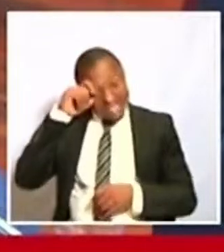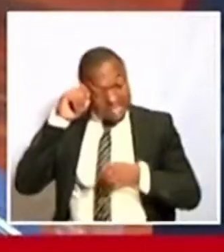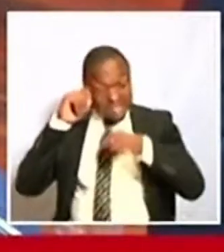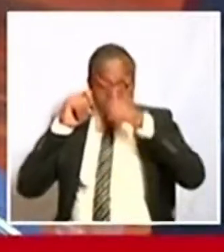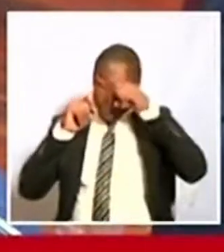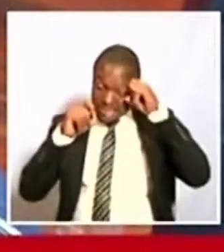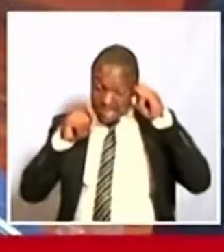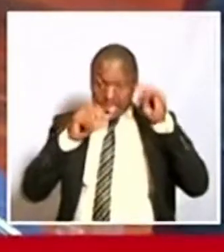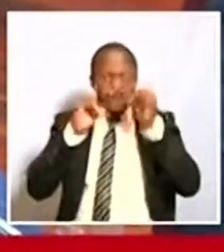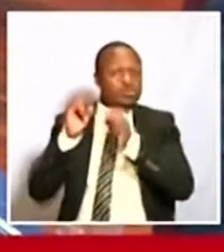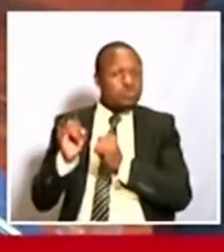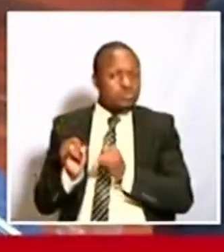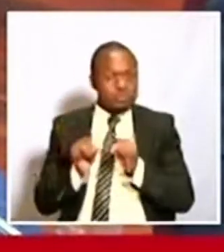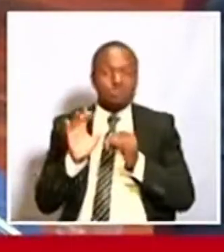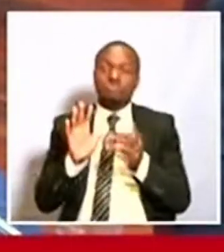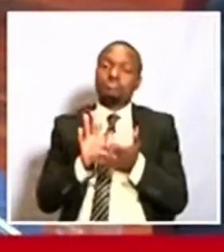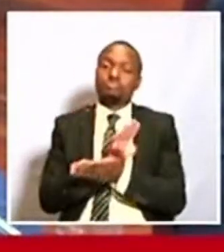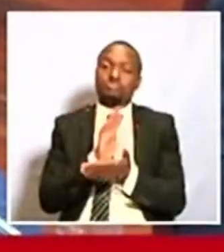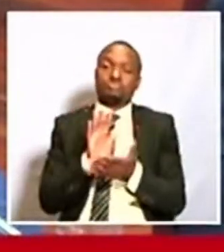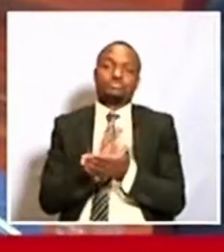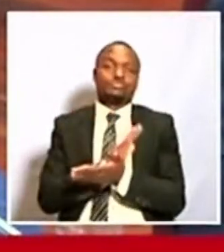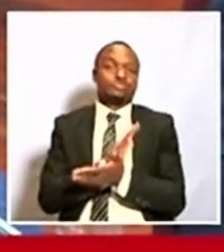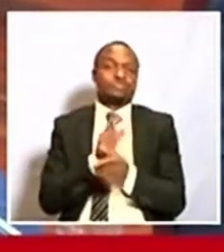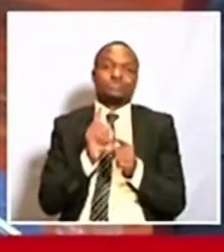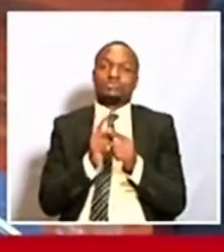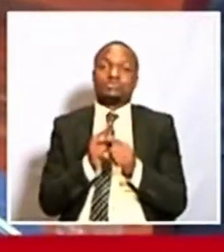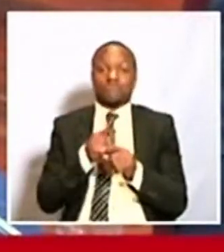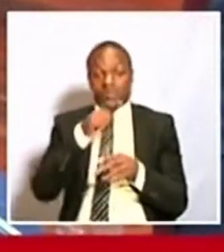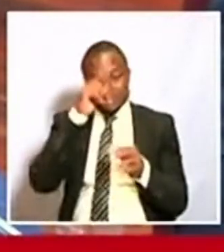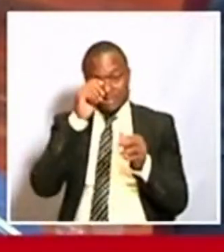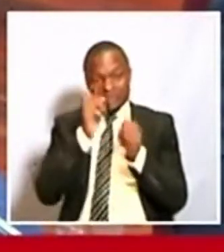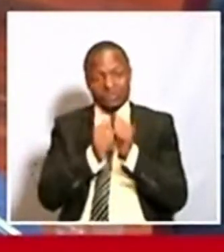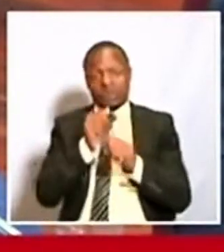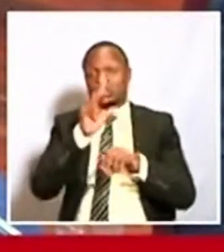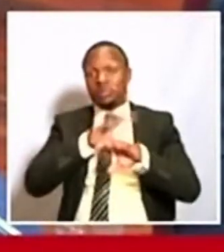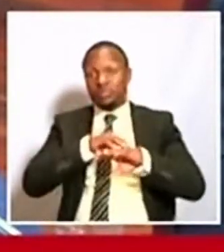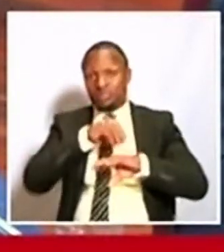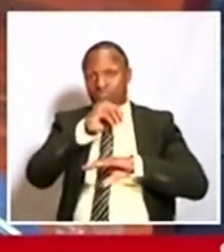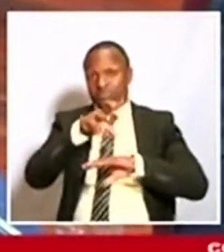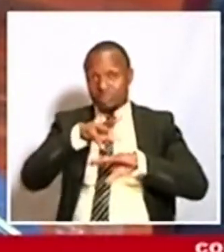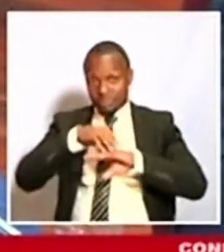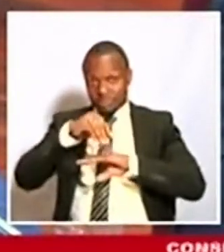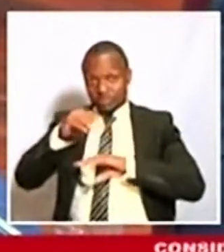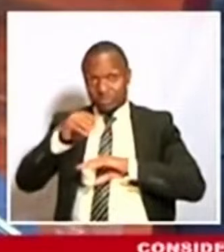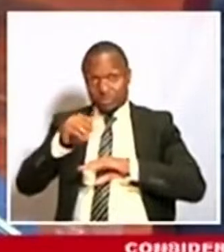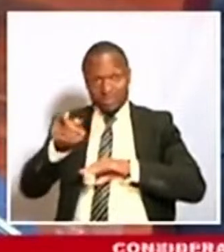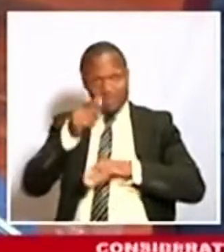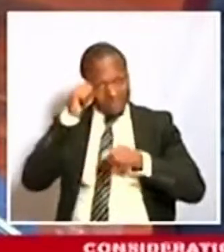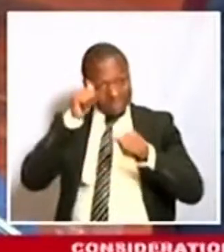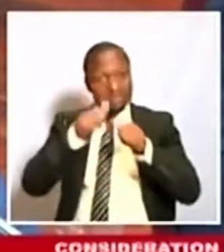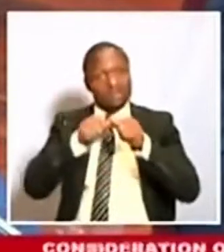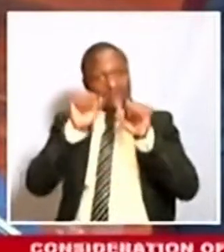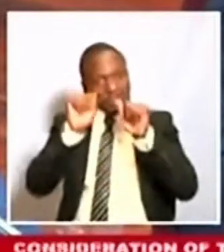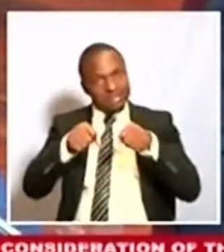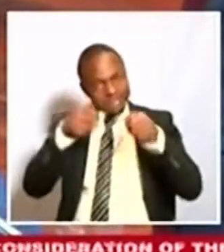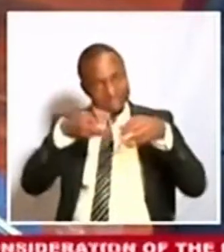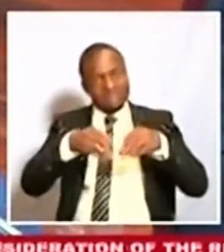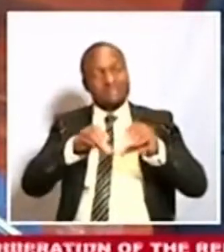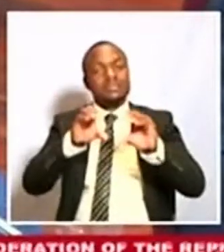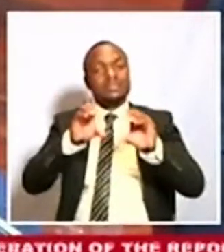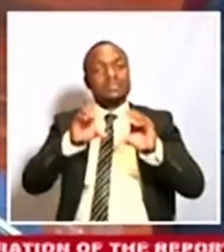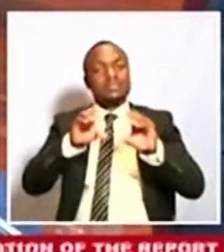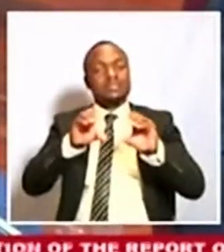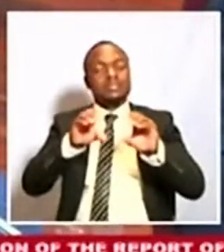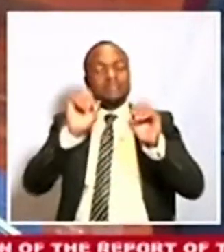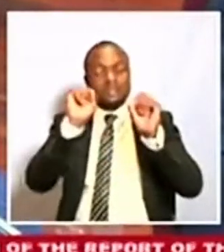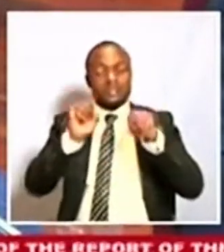implementation fast. So despite the advice, they resolved that they can proceed, and then